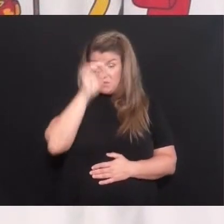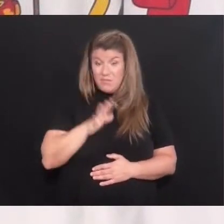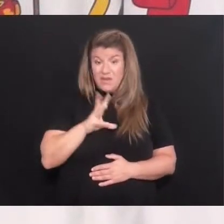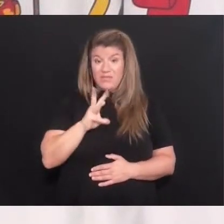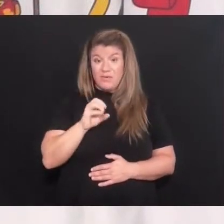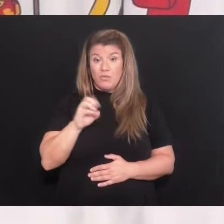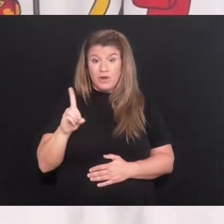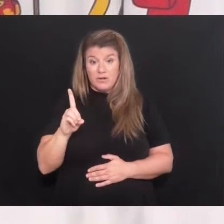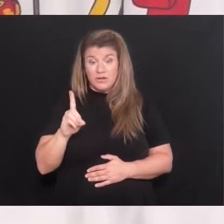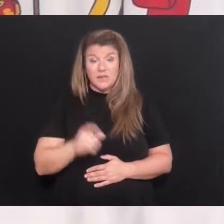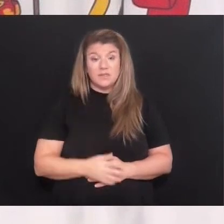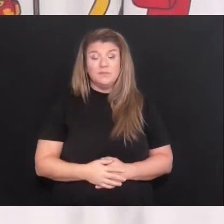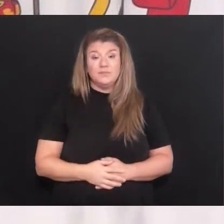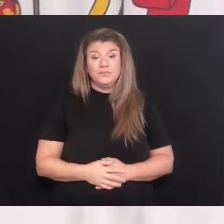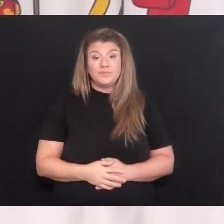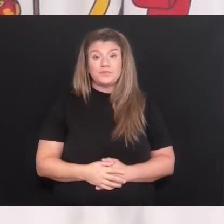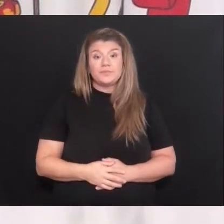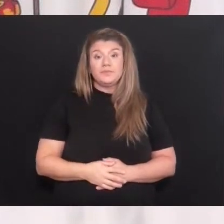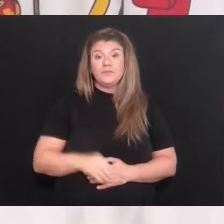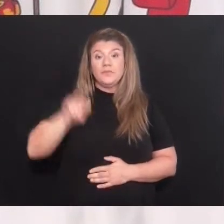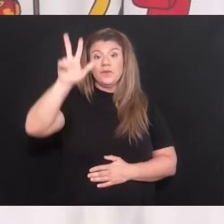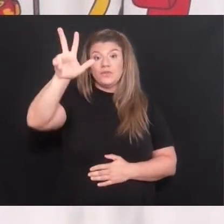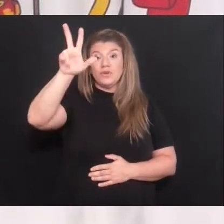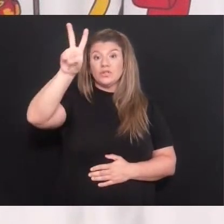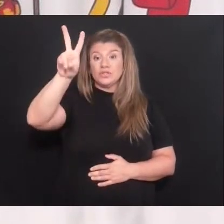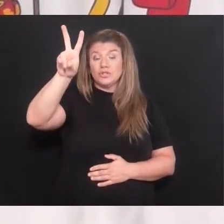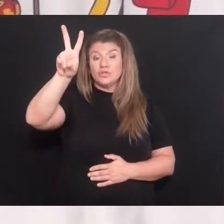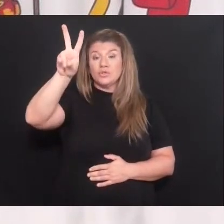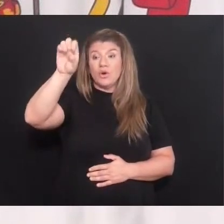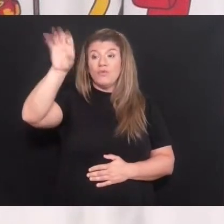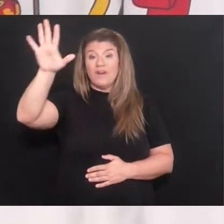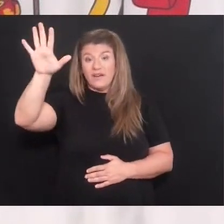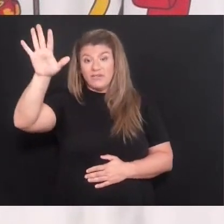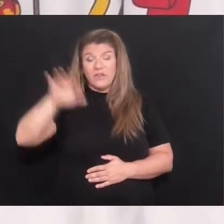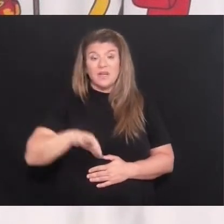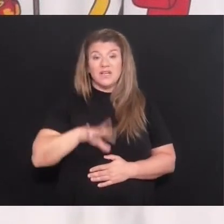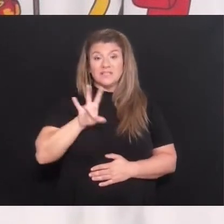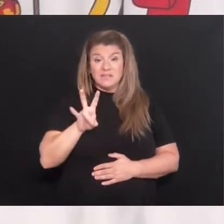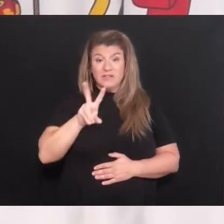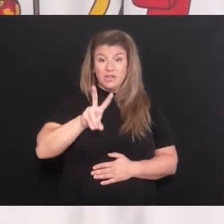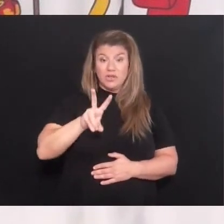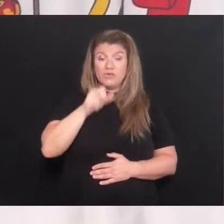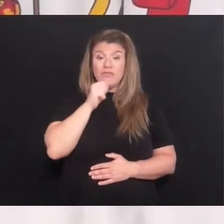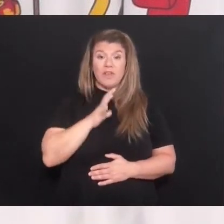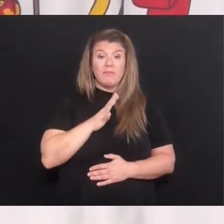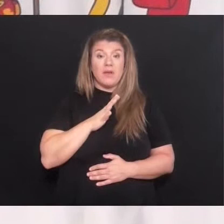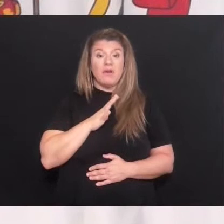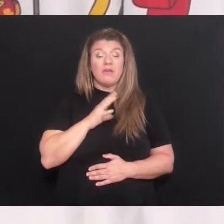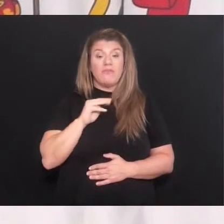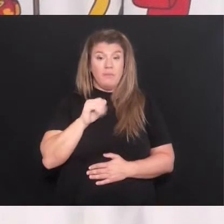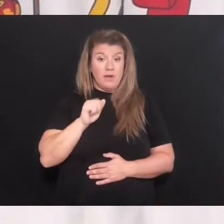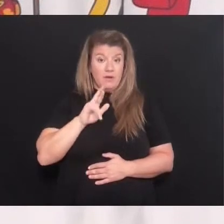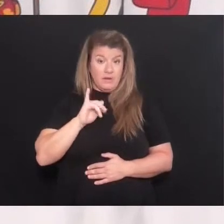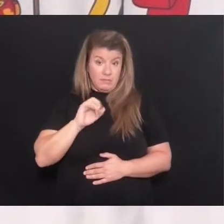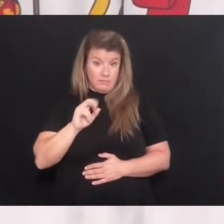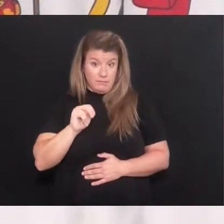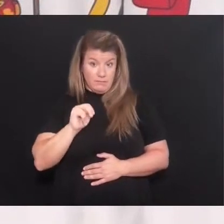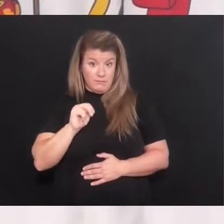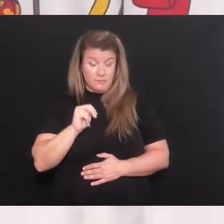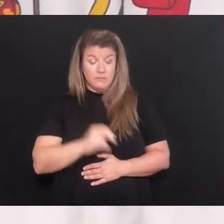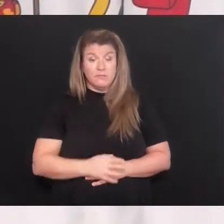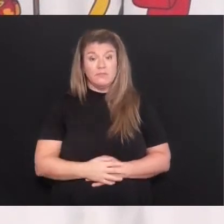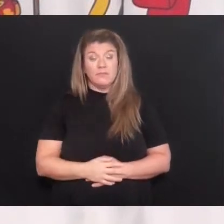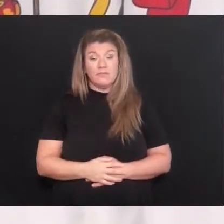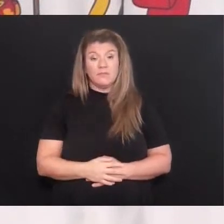from Wood County. The 3,205th death is a 72-year-old female from Marion County.